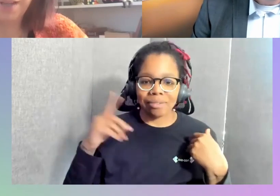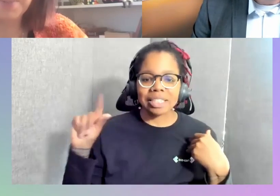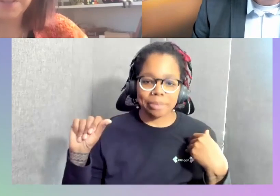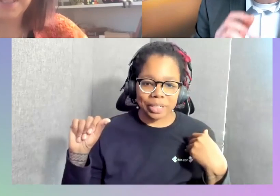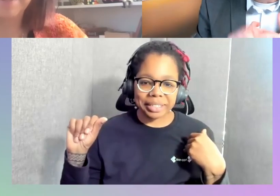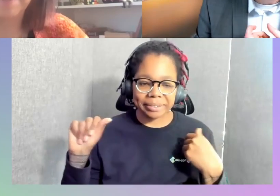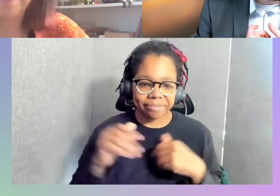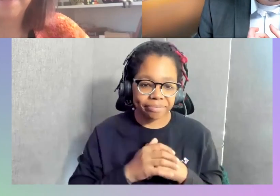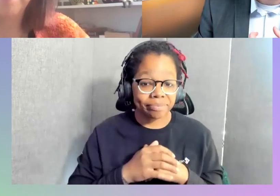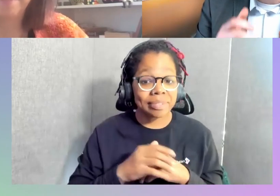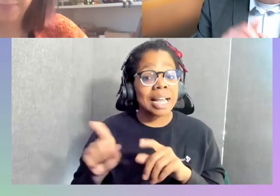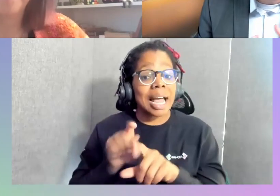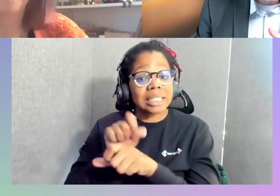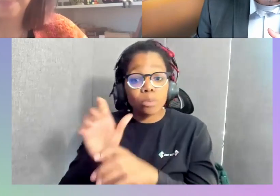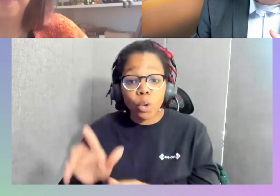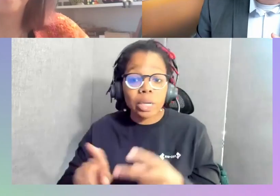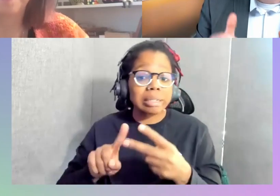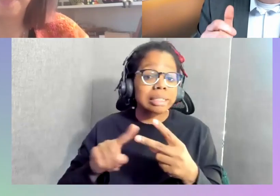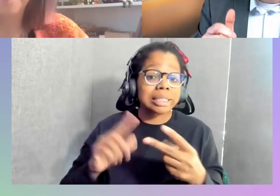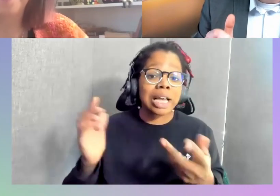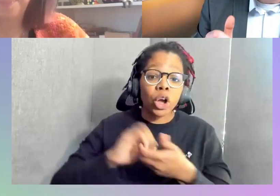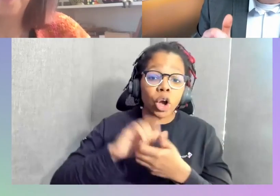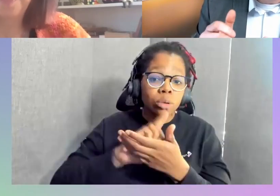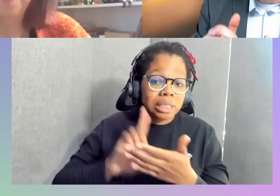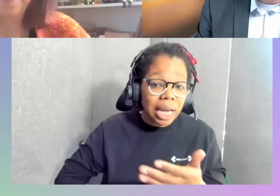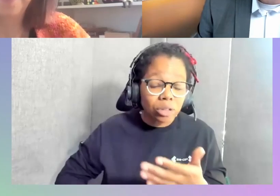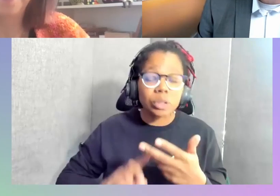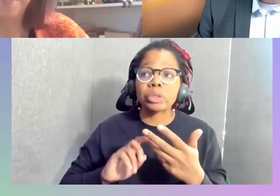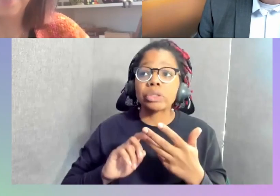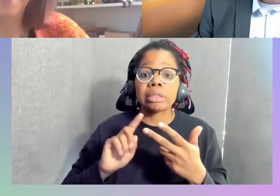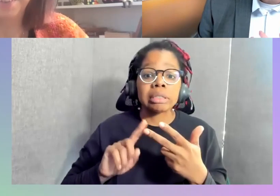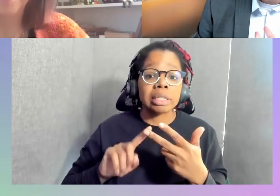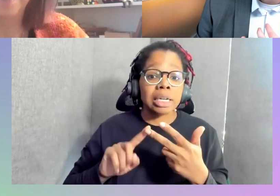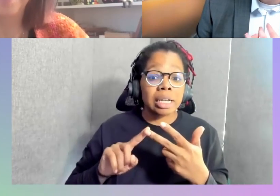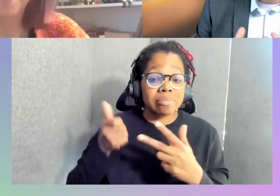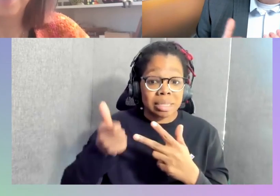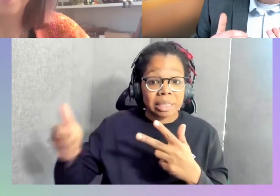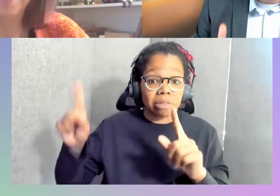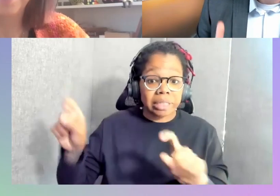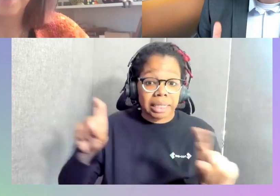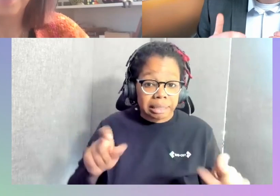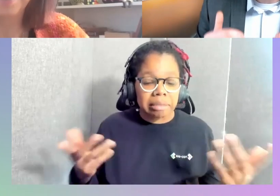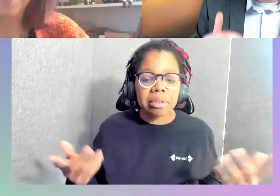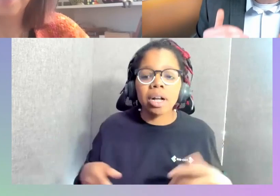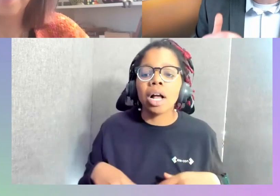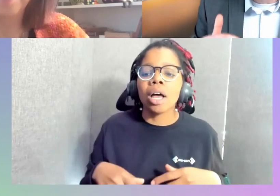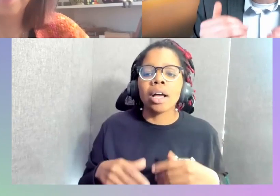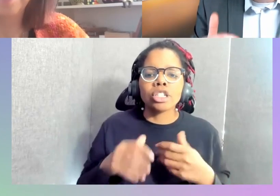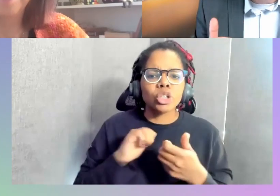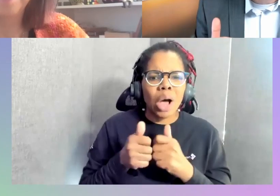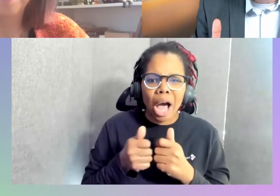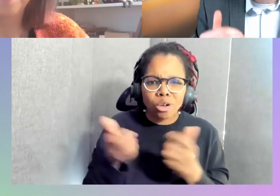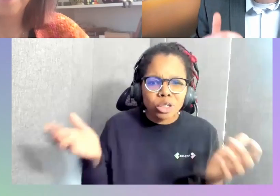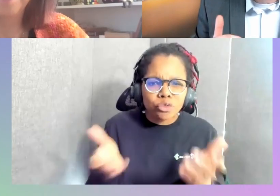disabilities, either as employees, as co-designers, conducting. So how do you foster